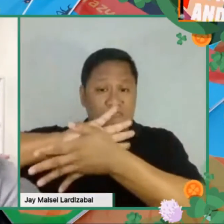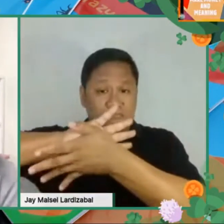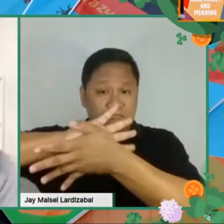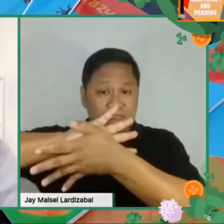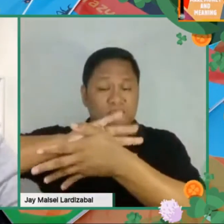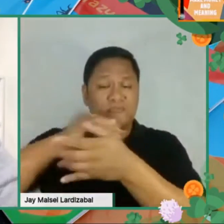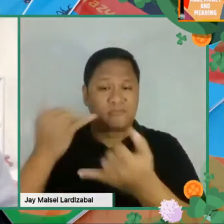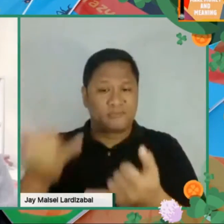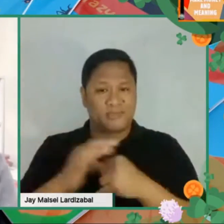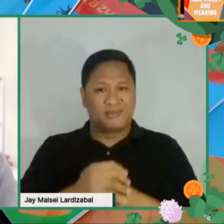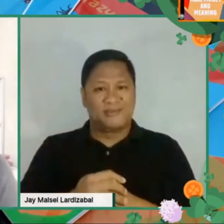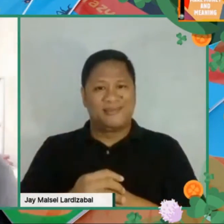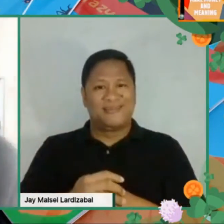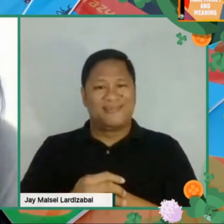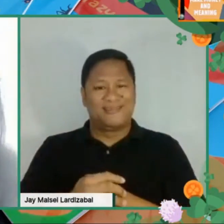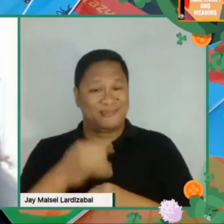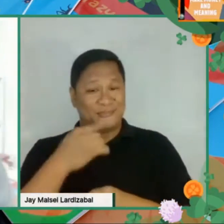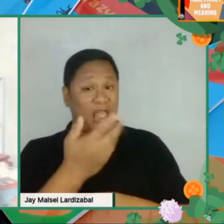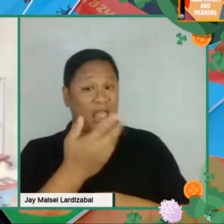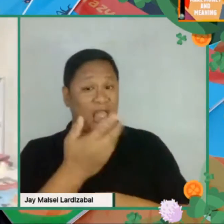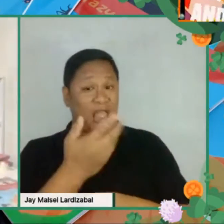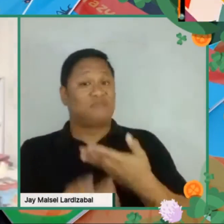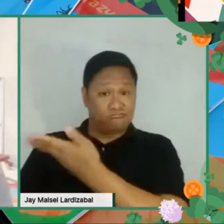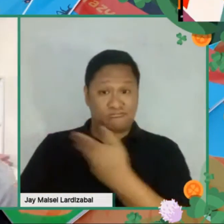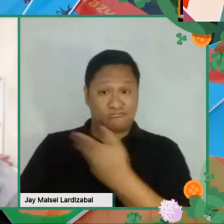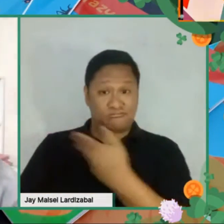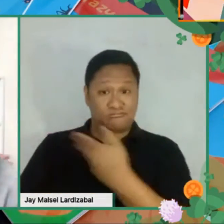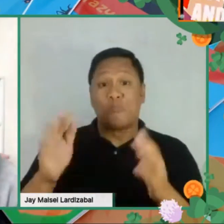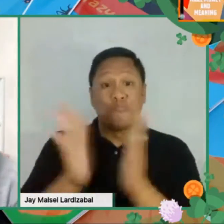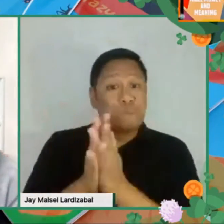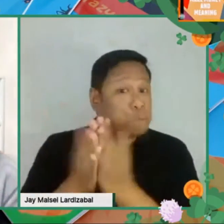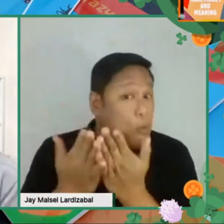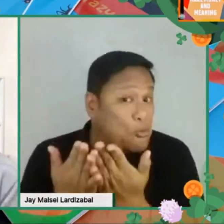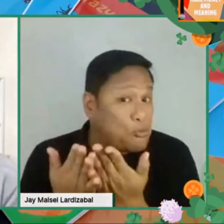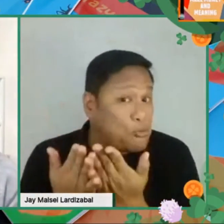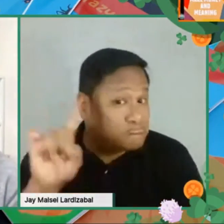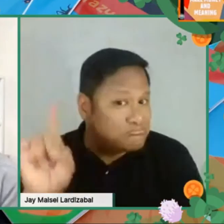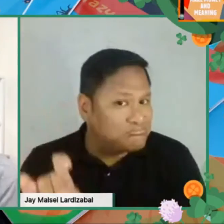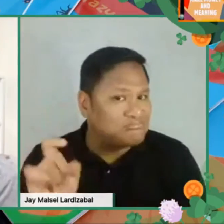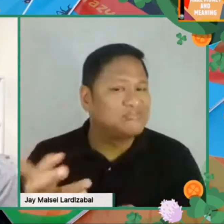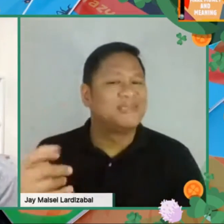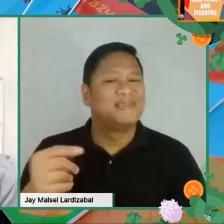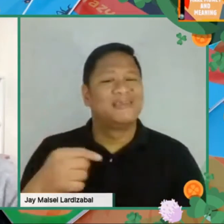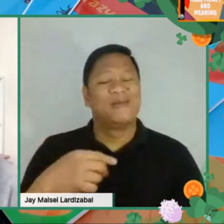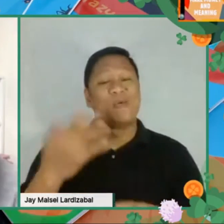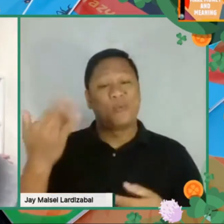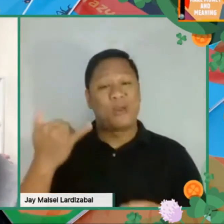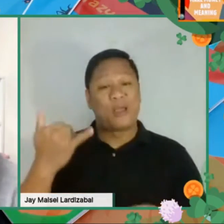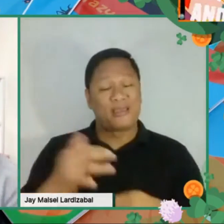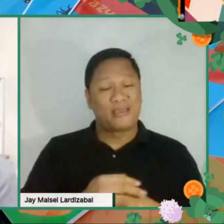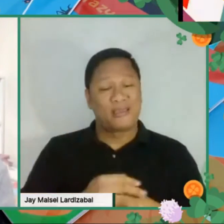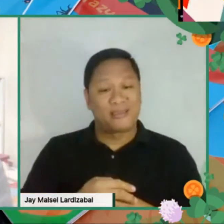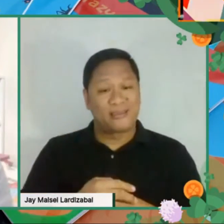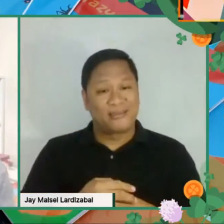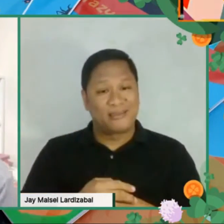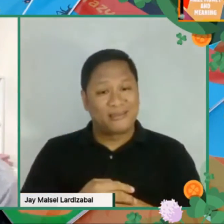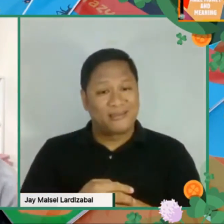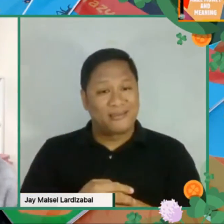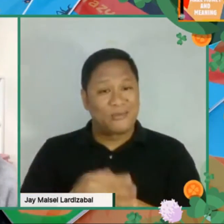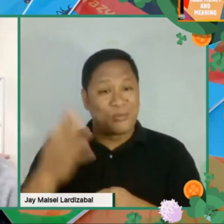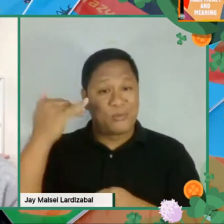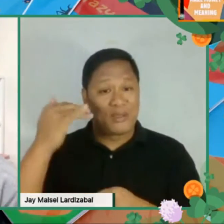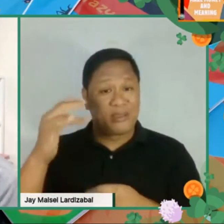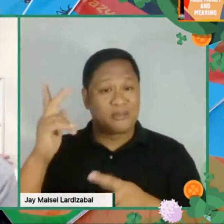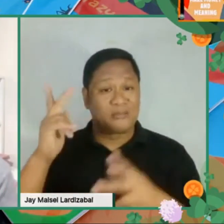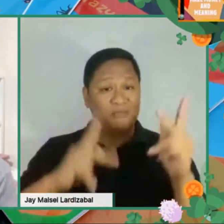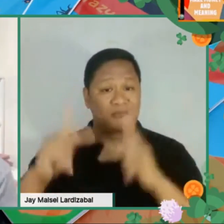books. you, yeah, do you think books and publishing is a good business for during the Books time of the kasi, coronavirus? yeah, kasi people are cooped